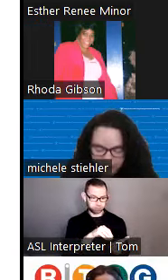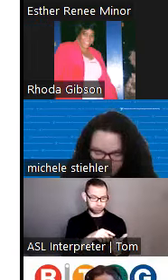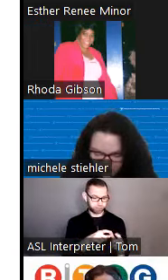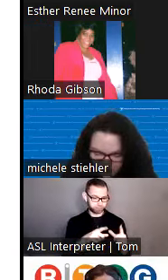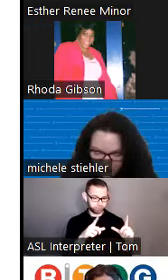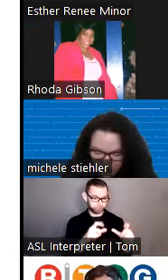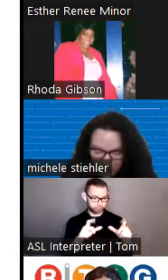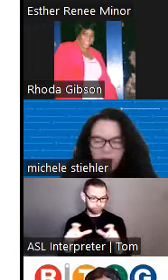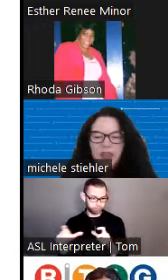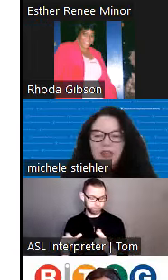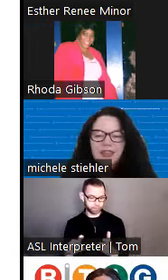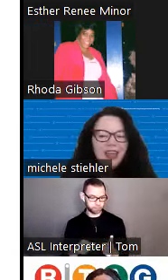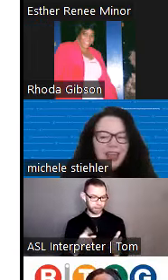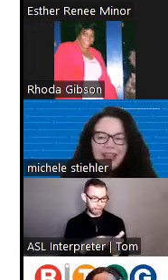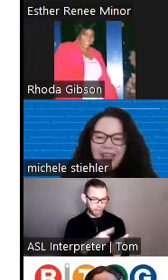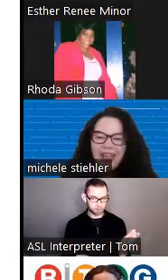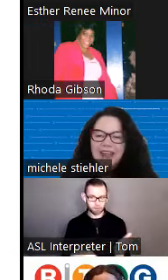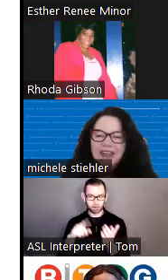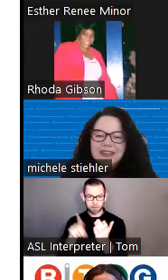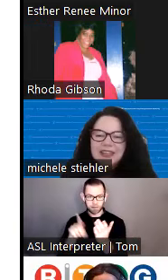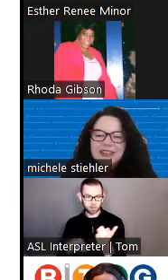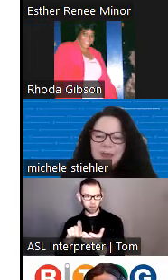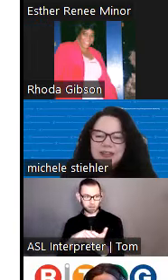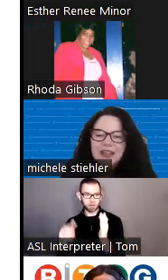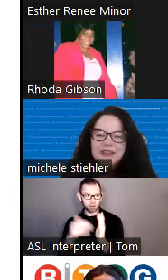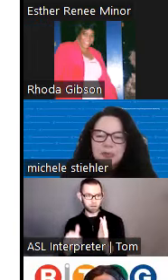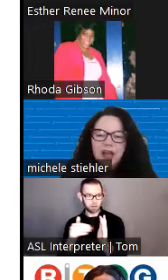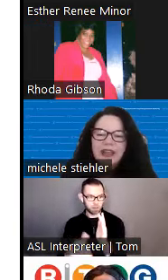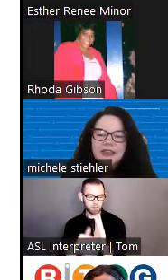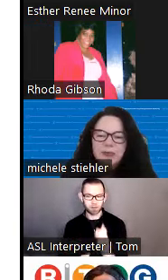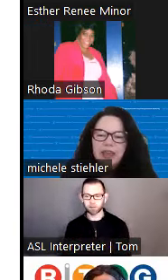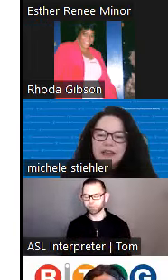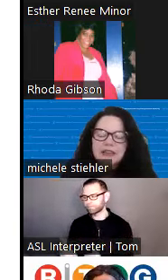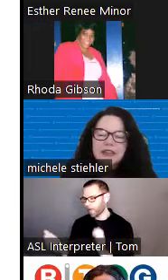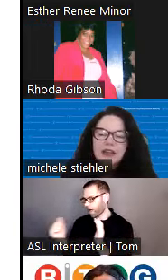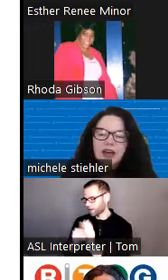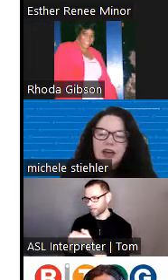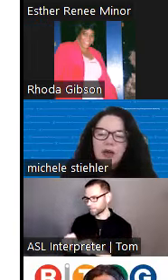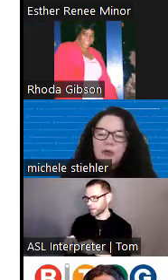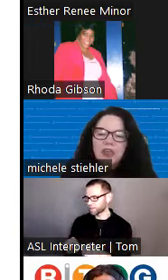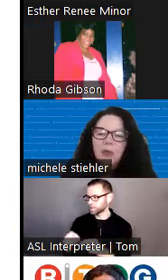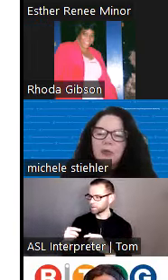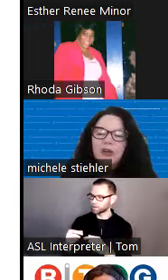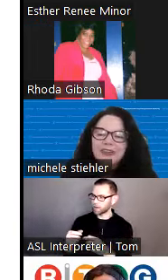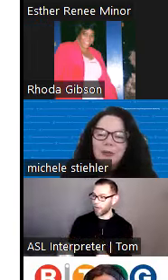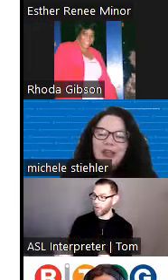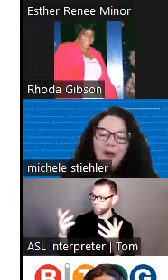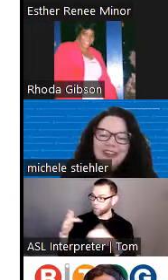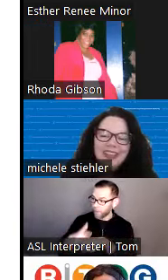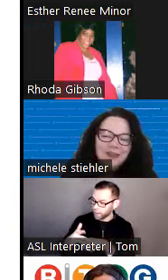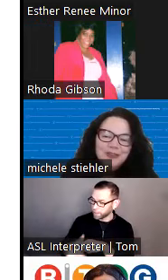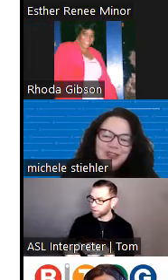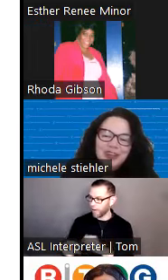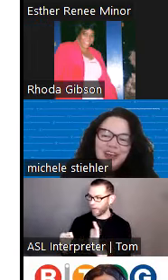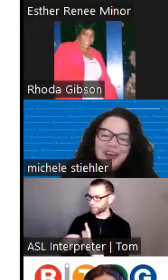drivers canceling. That again, it depends on supply and demand. That we